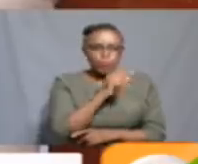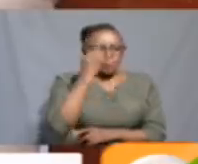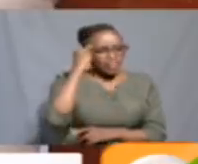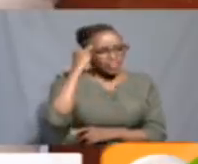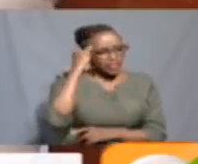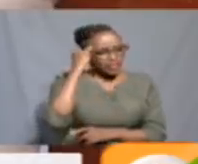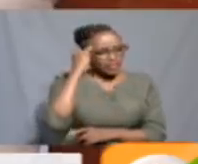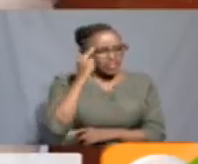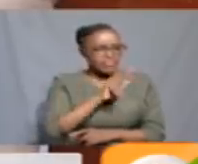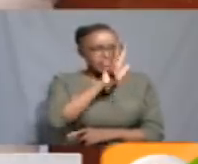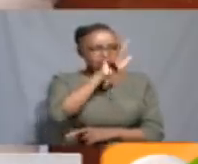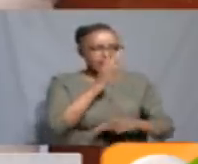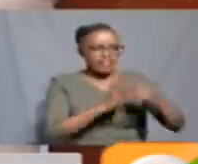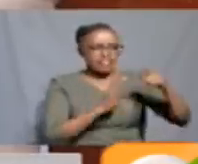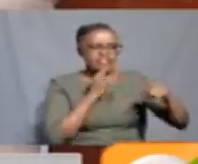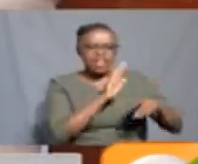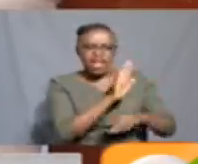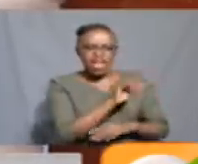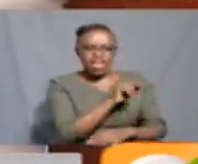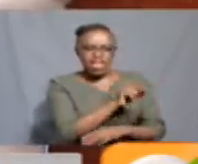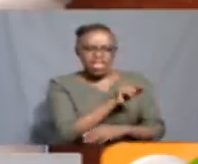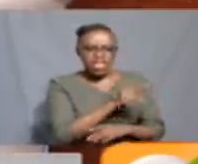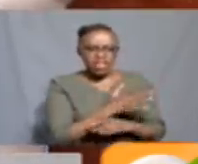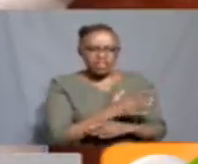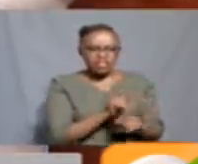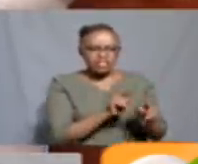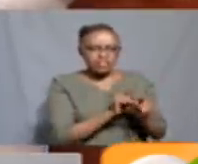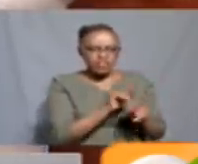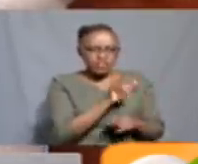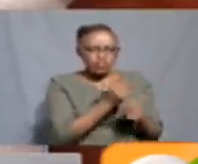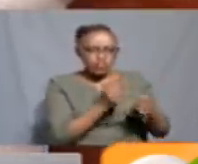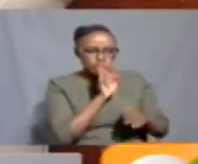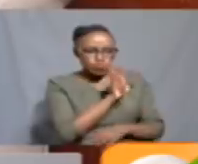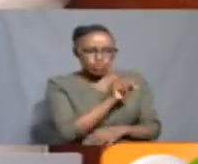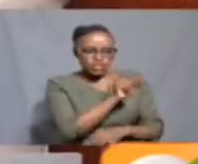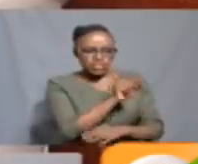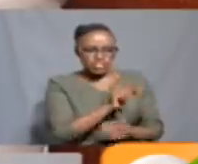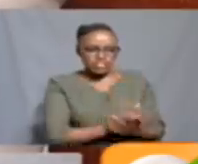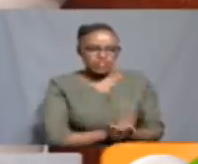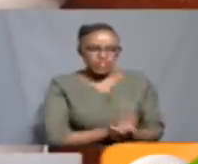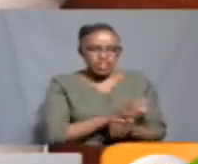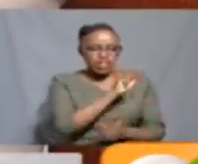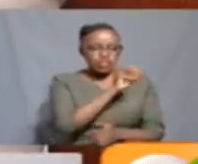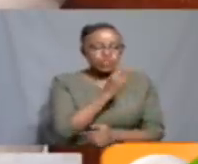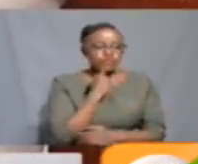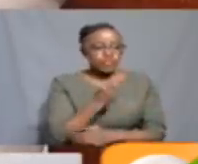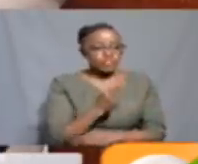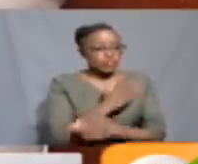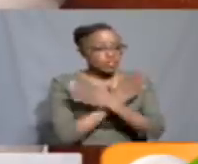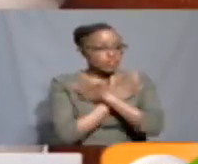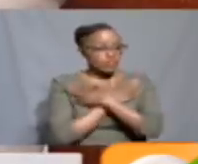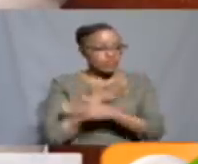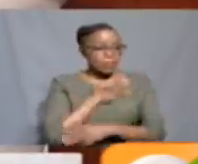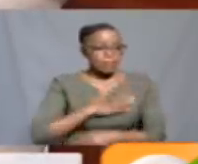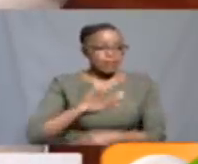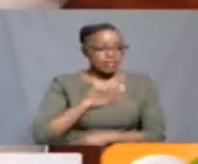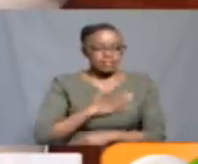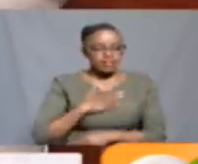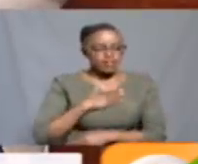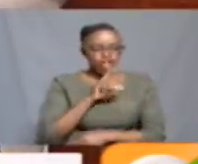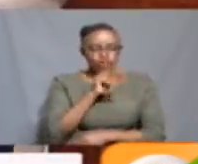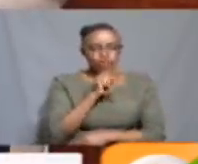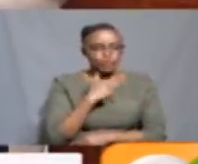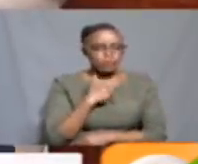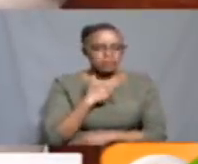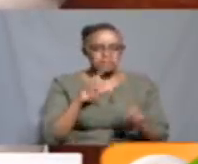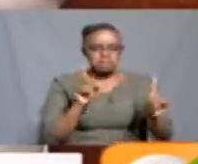that the third year, they said, hey, is this a clique or what? So I told them, I said, listen, please, now no more to me,